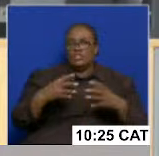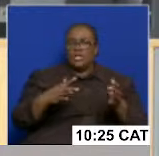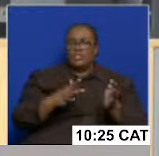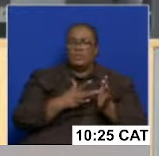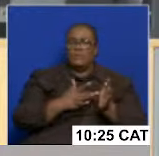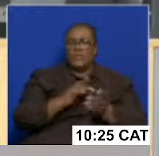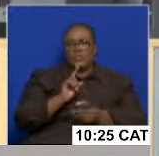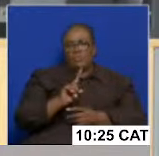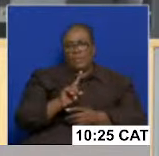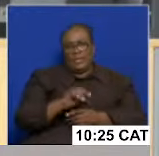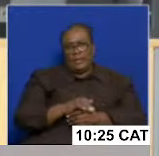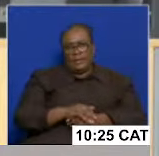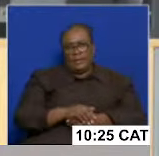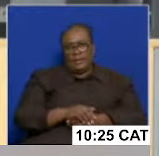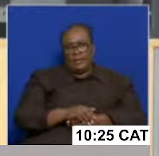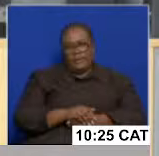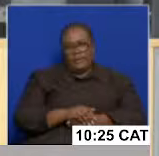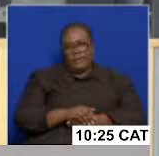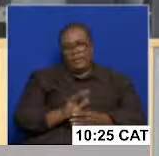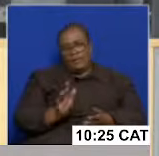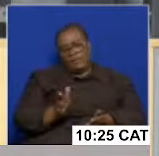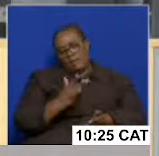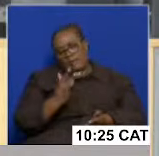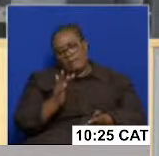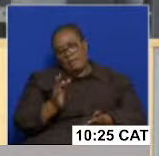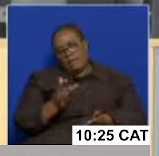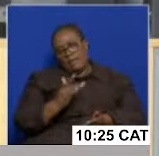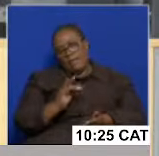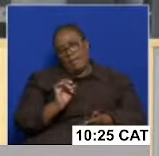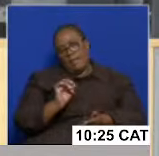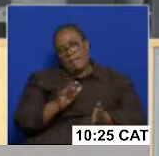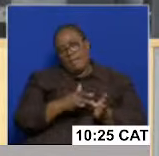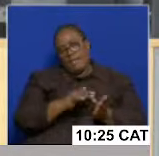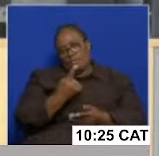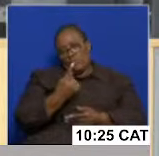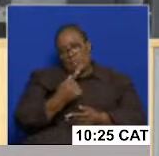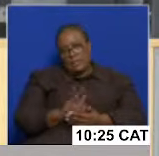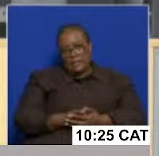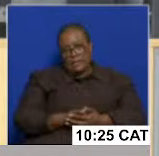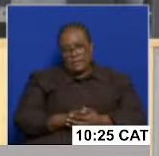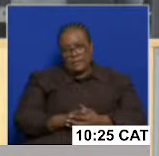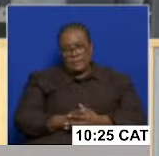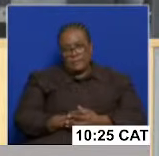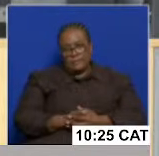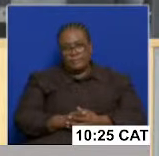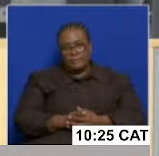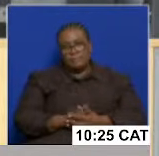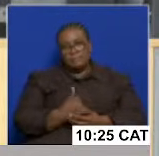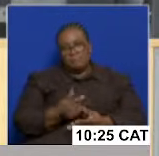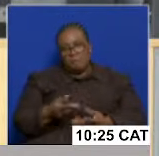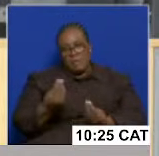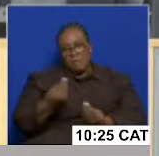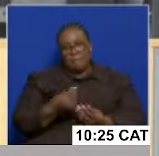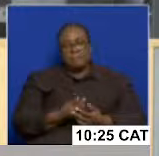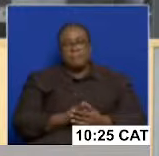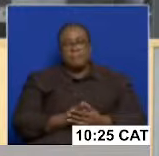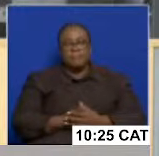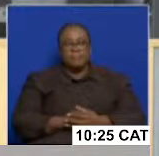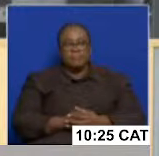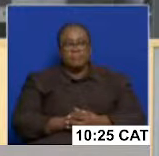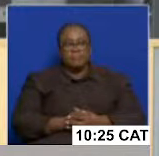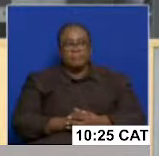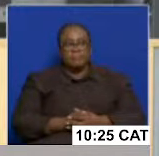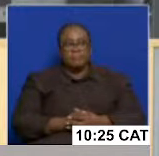the page, it starts on page 1. Oh, okay, I'm there. Right. That front cover